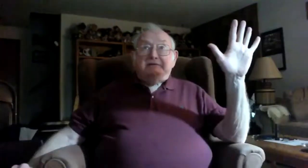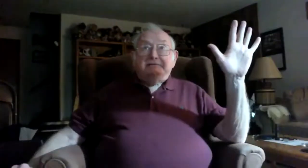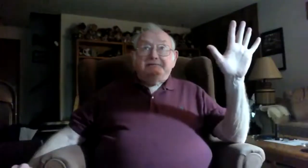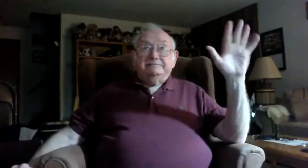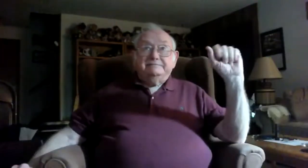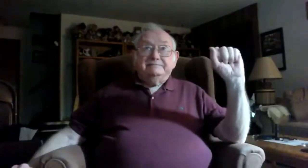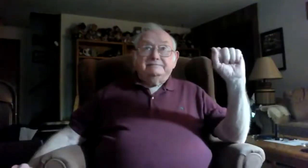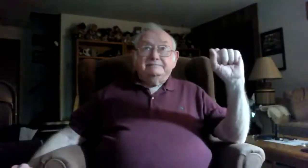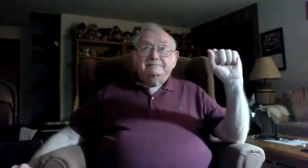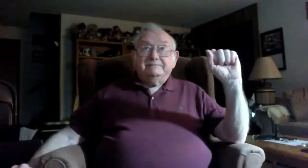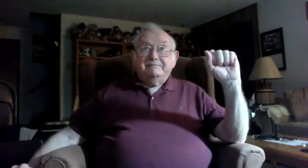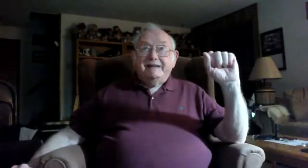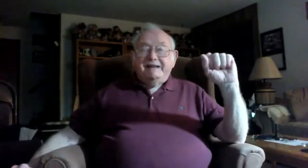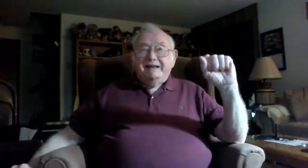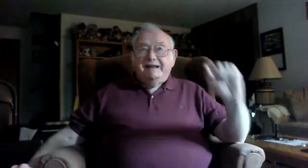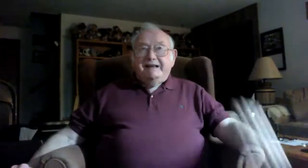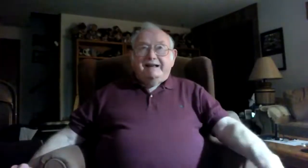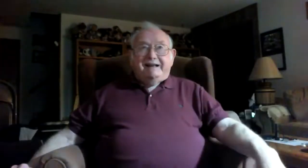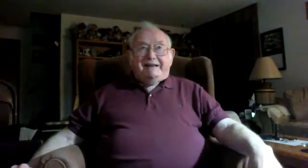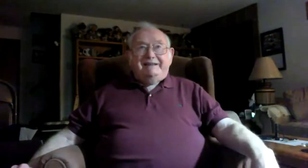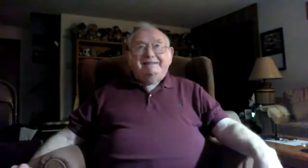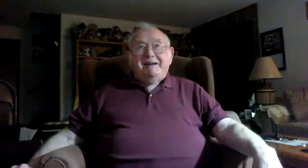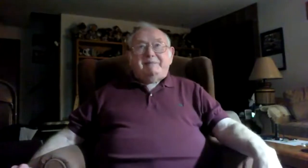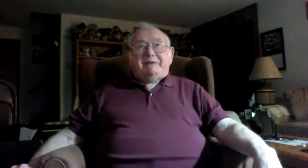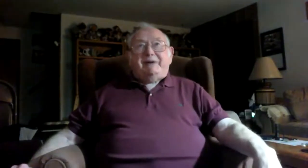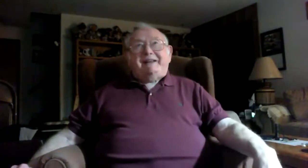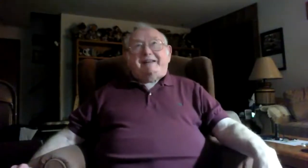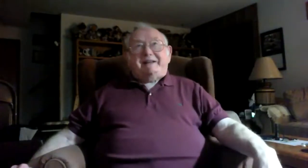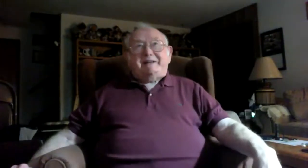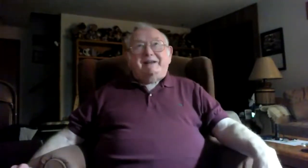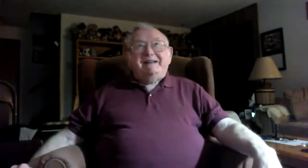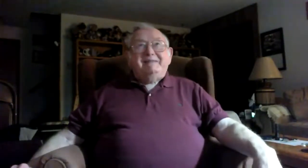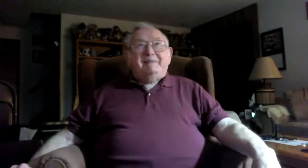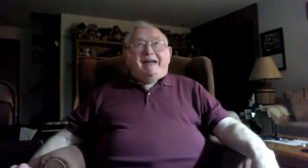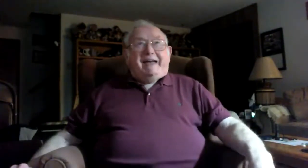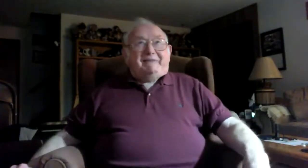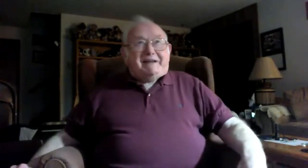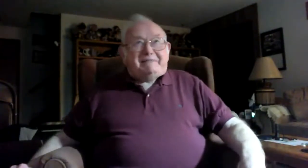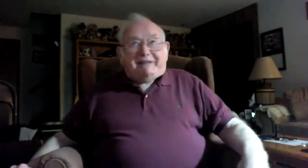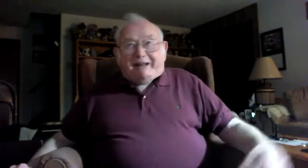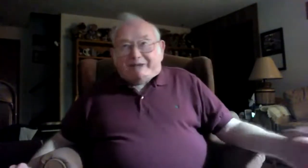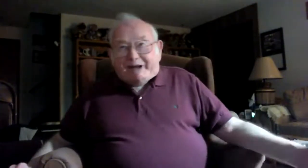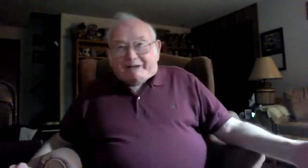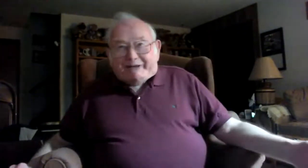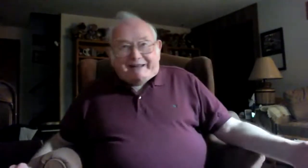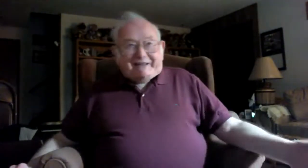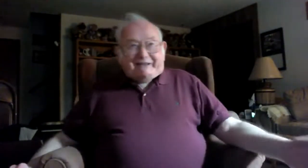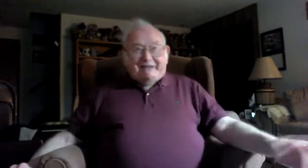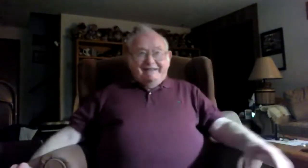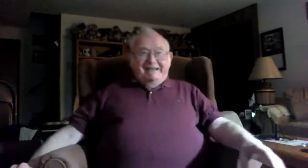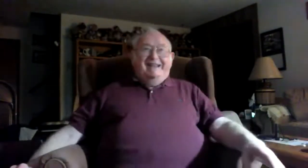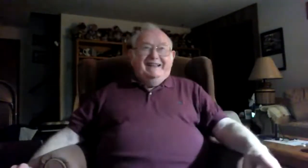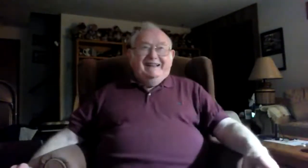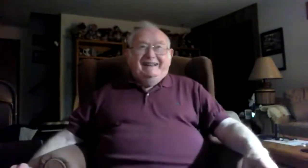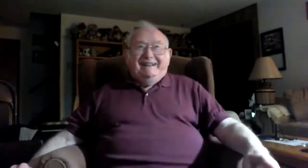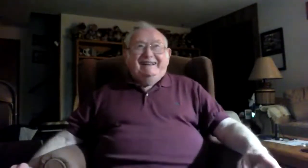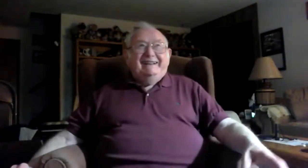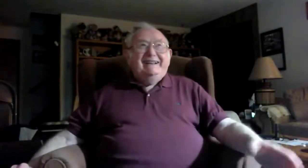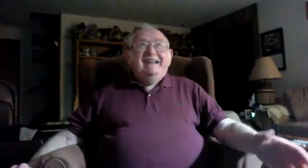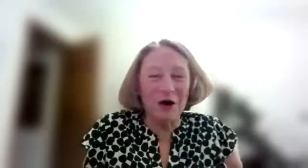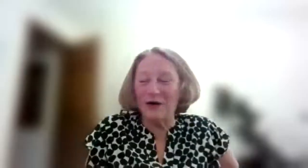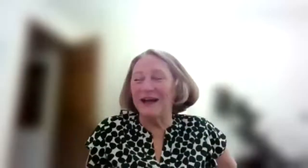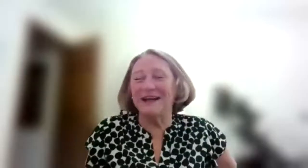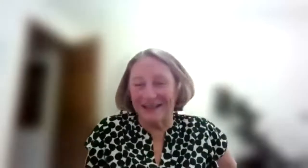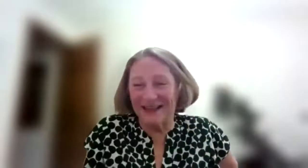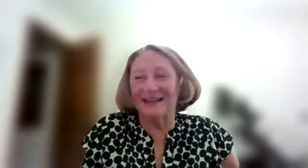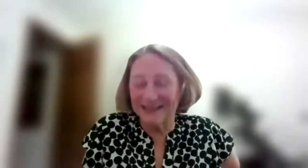question. Hi, Benton. I've been trying to get my hand raised, but I don't know how to do that either.